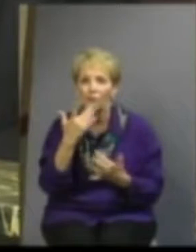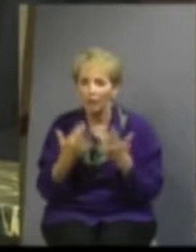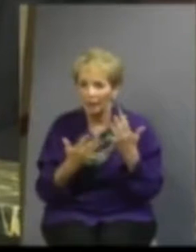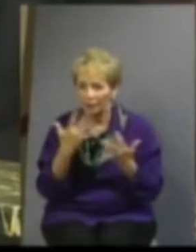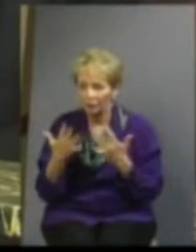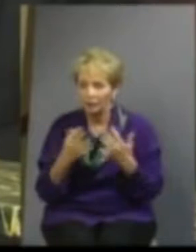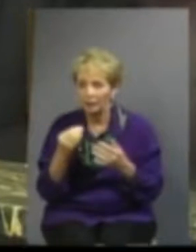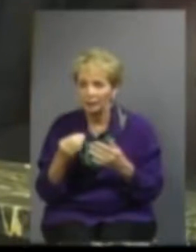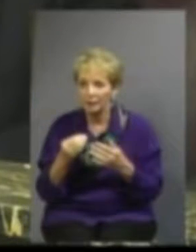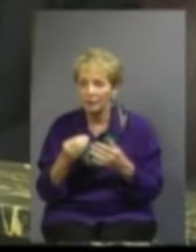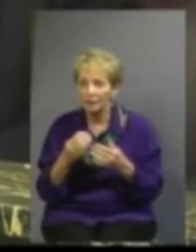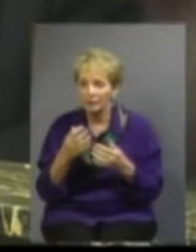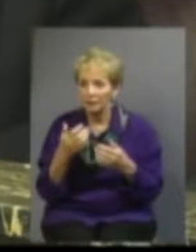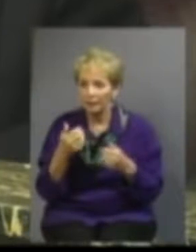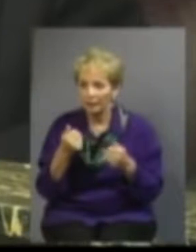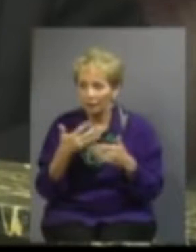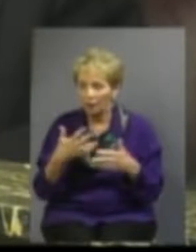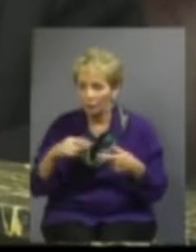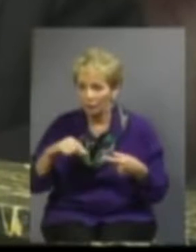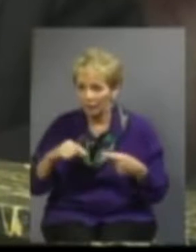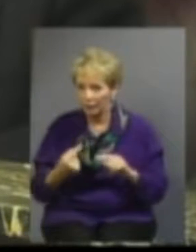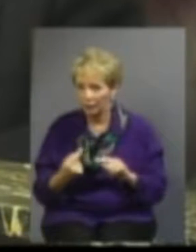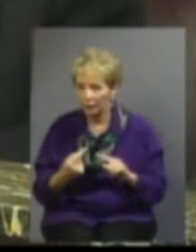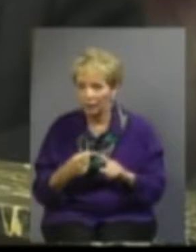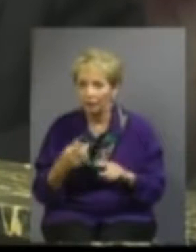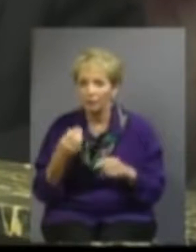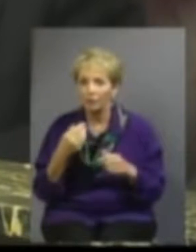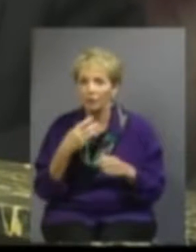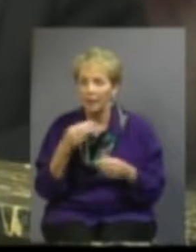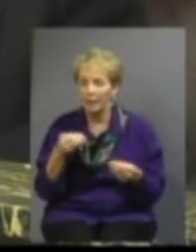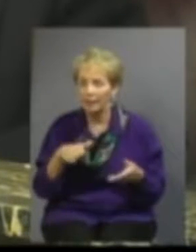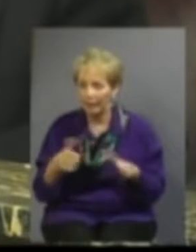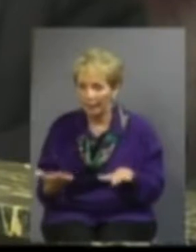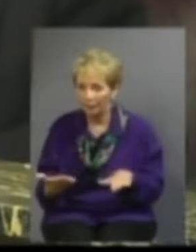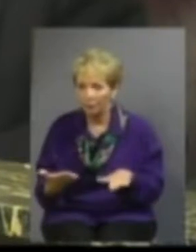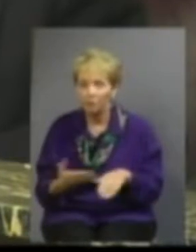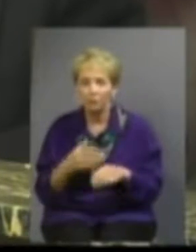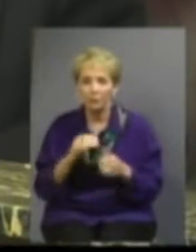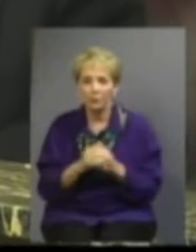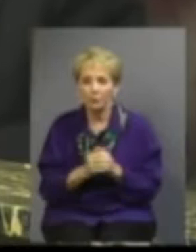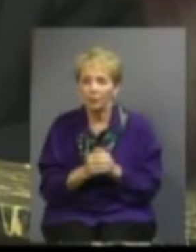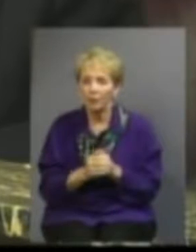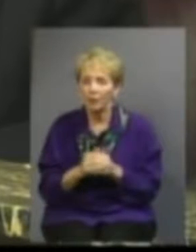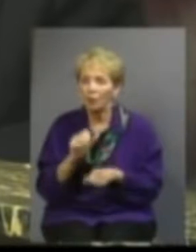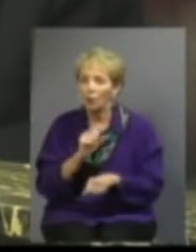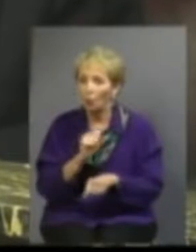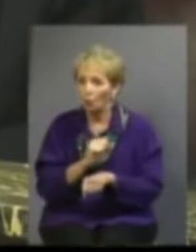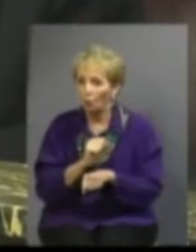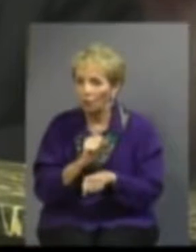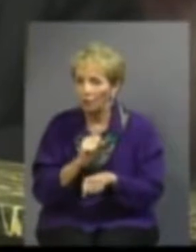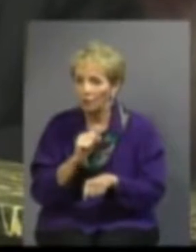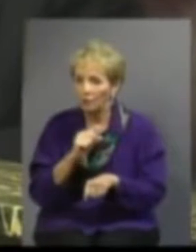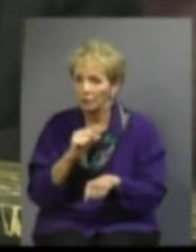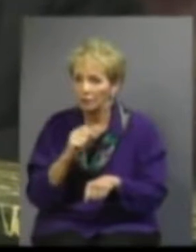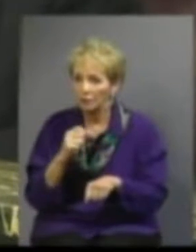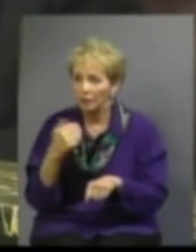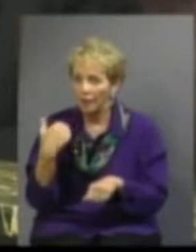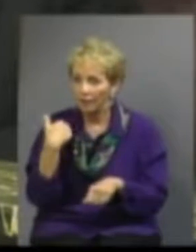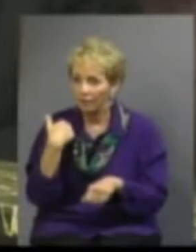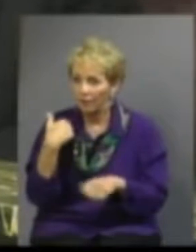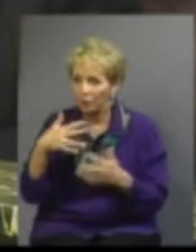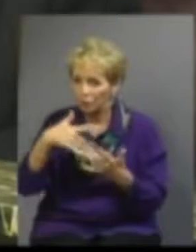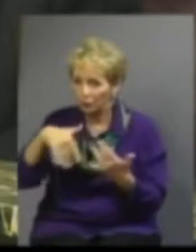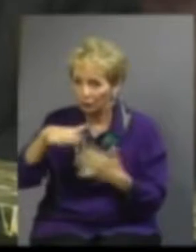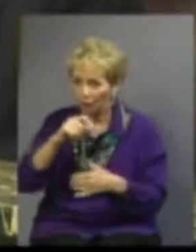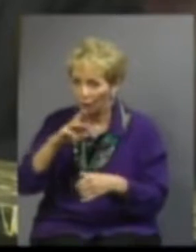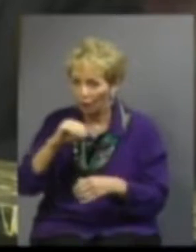and associated injuries, and the third leading cause of home fire deaths. And whereas working smoke alarms cut the risk